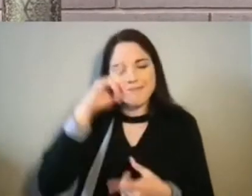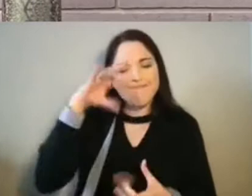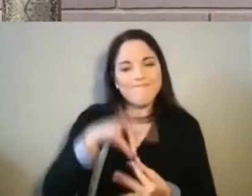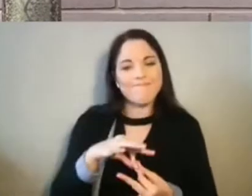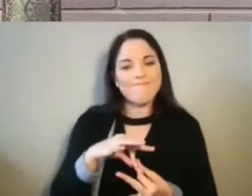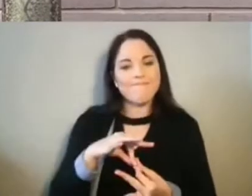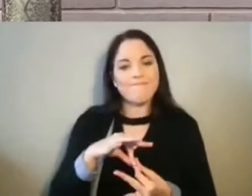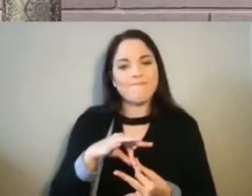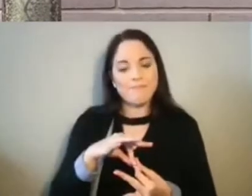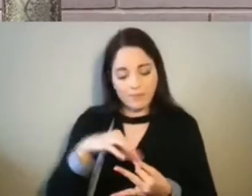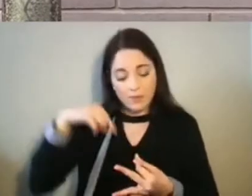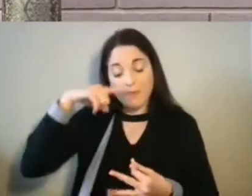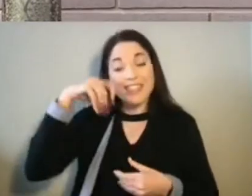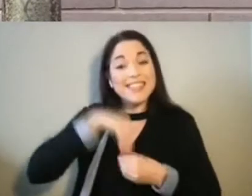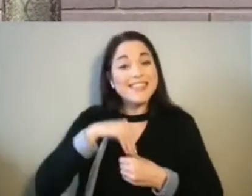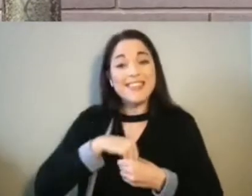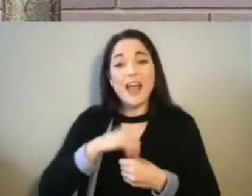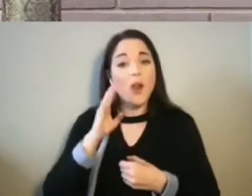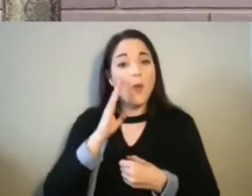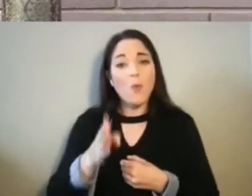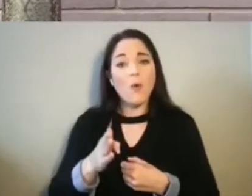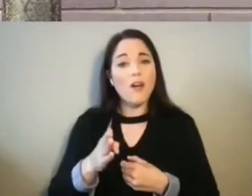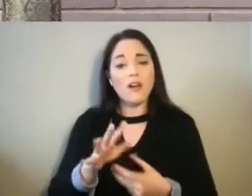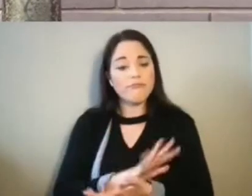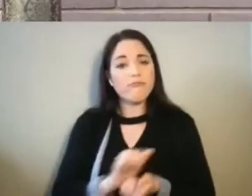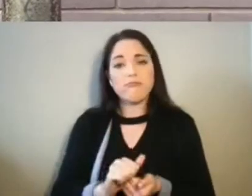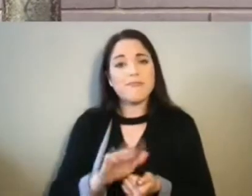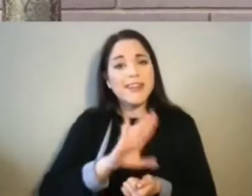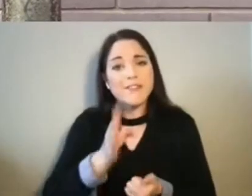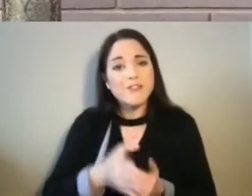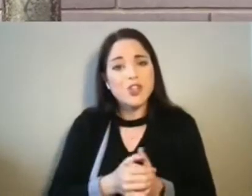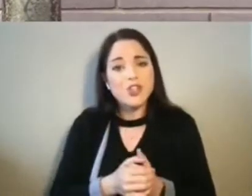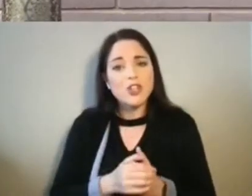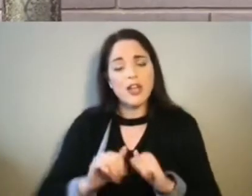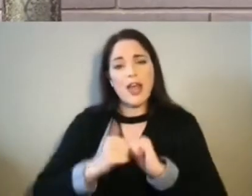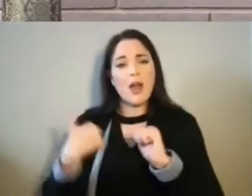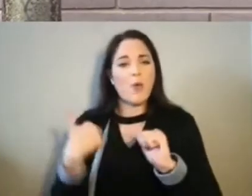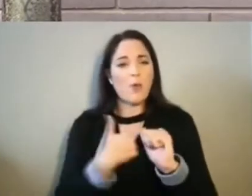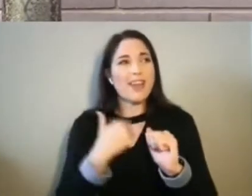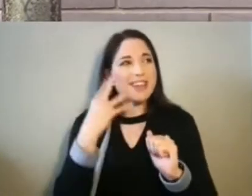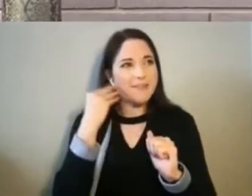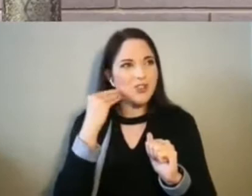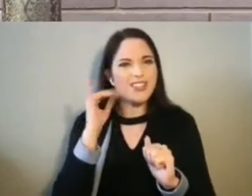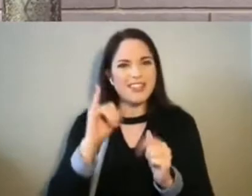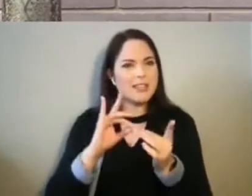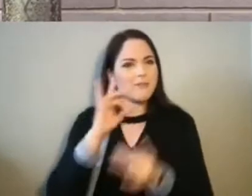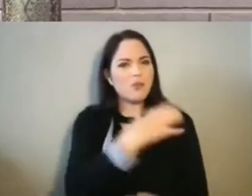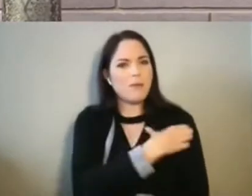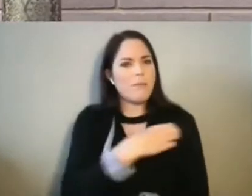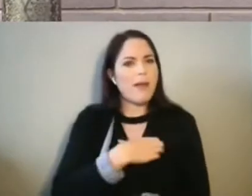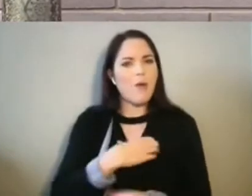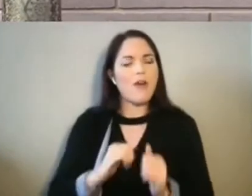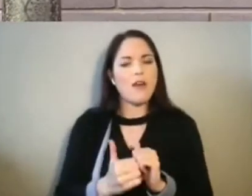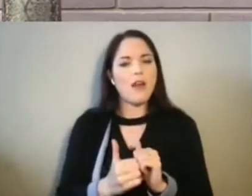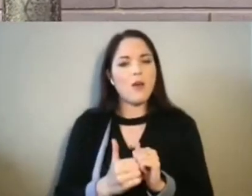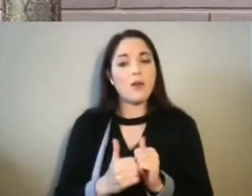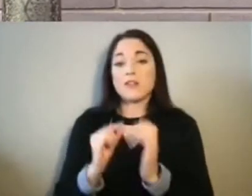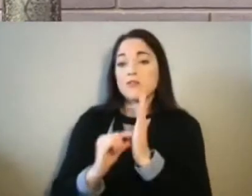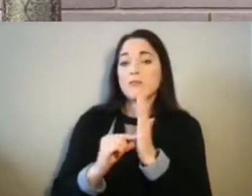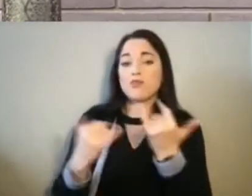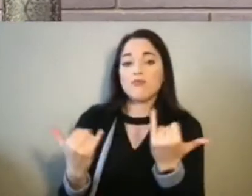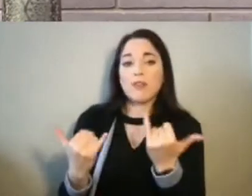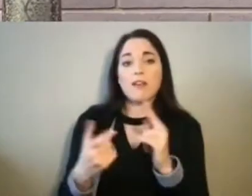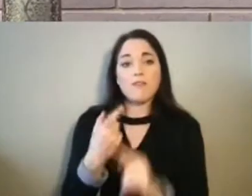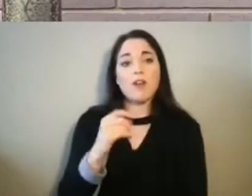a person who at different points in her life felt powerless. She felt at times powerless towards a system that was